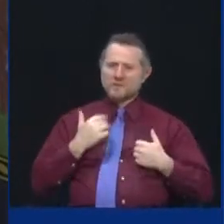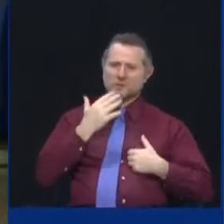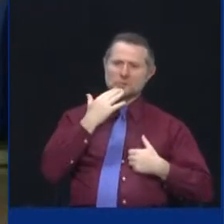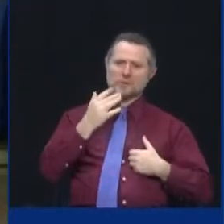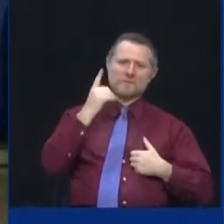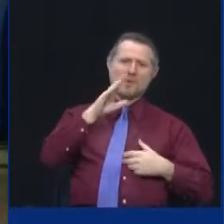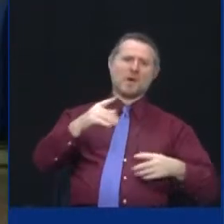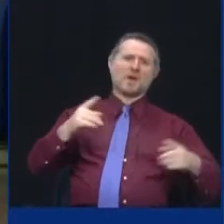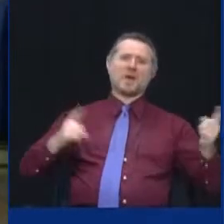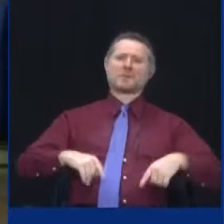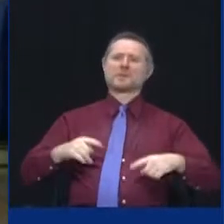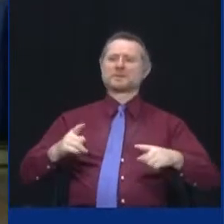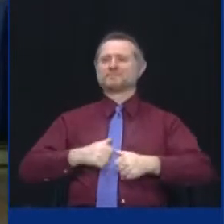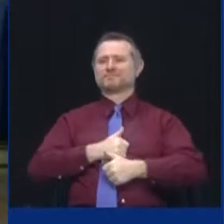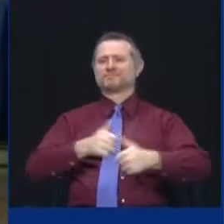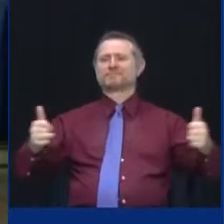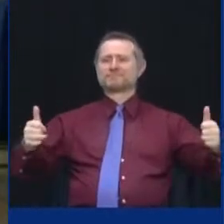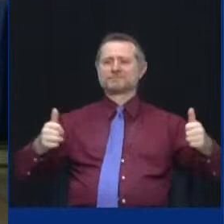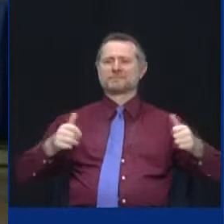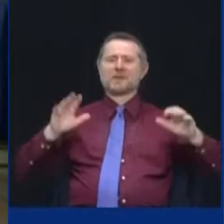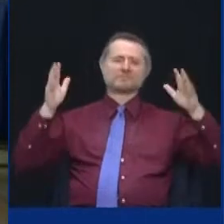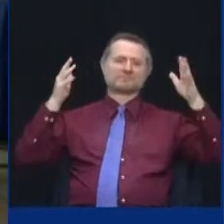here.